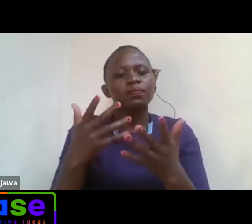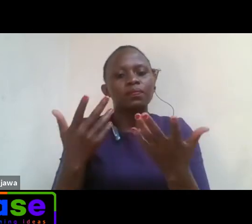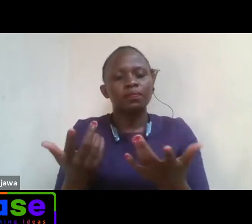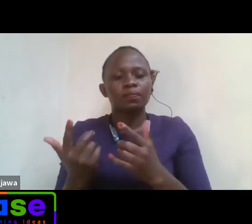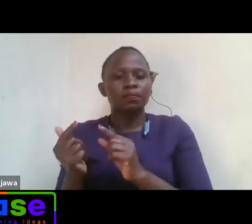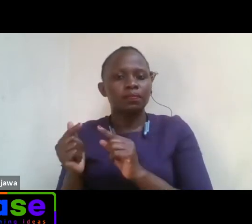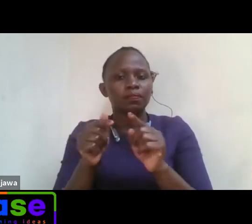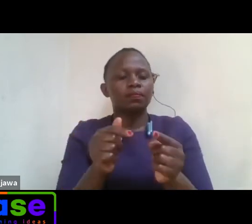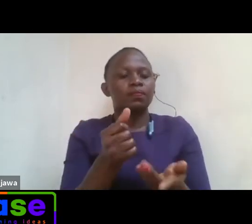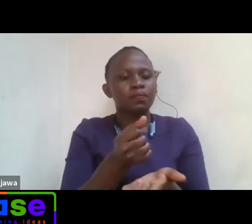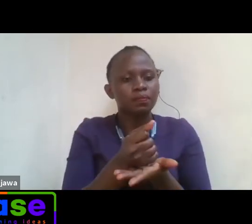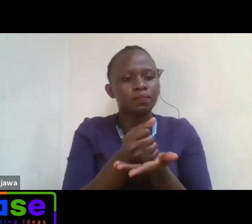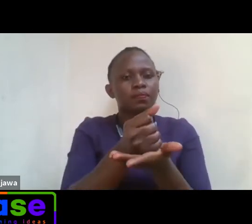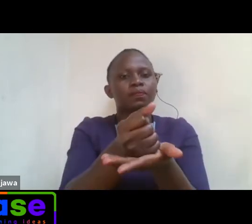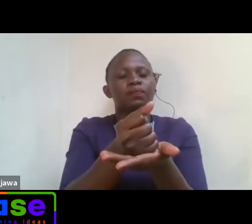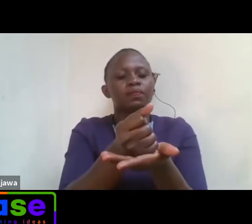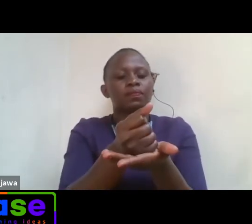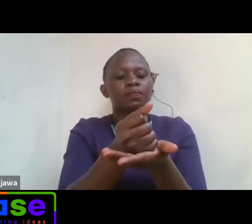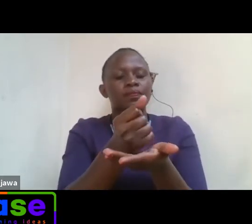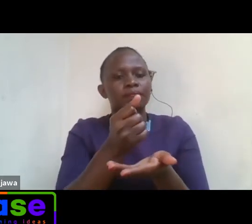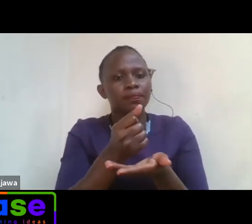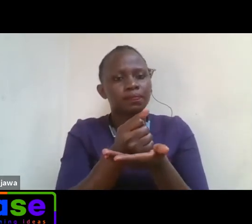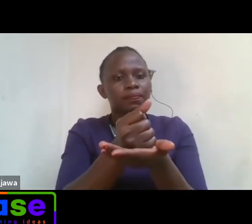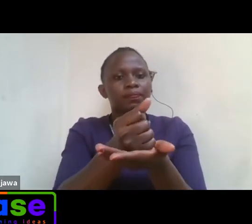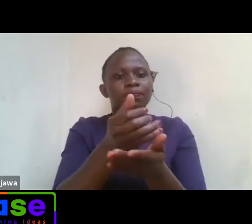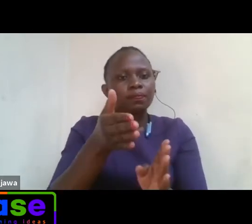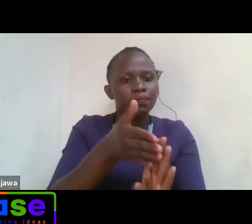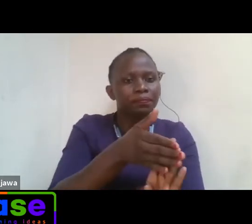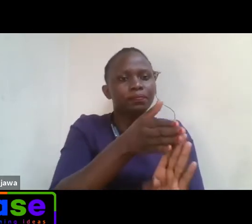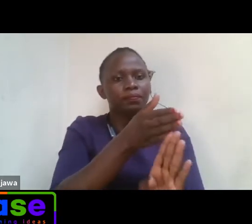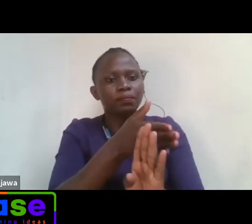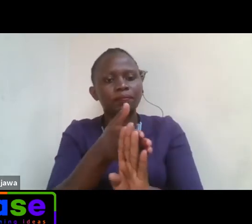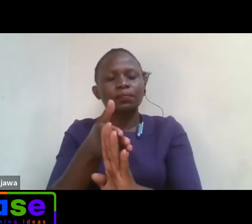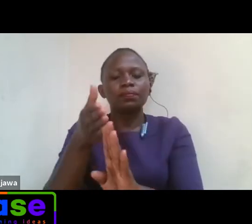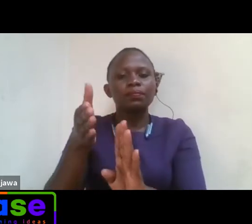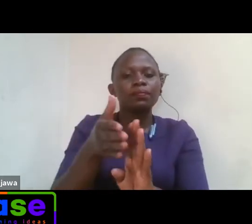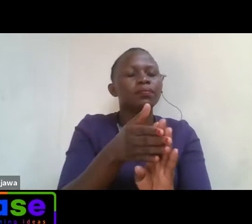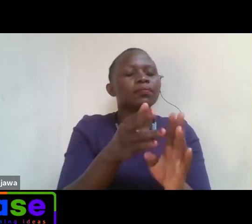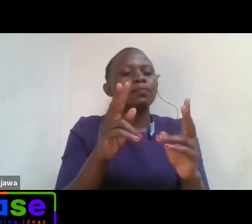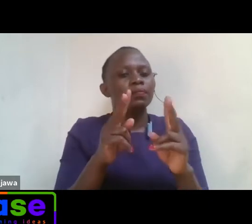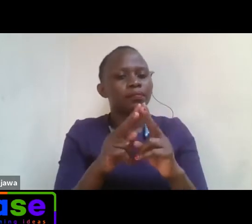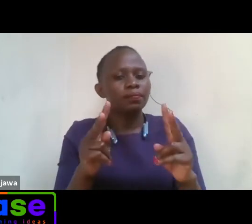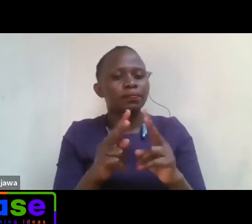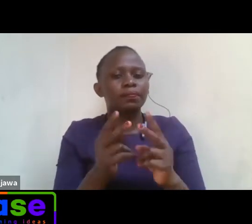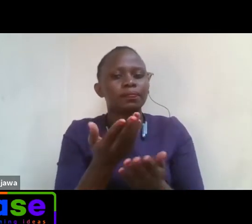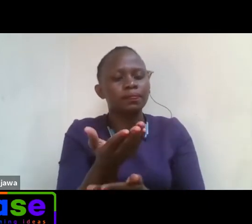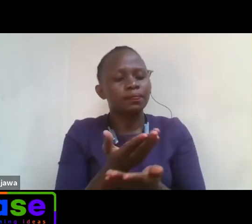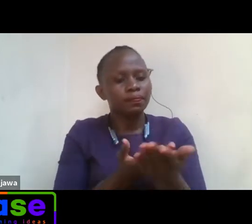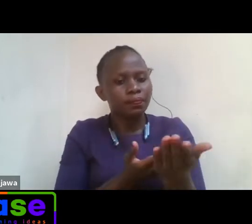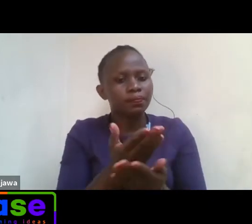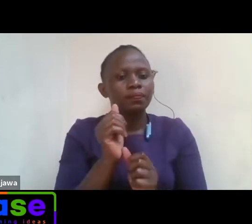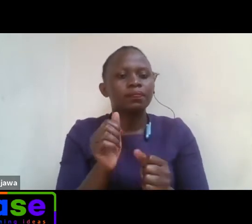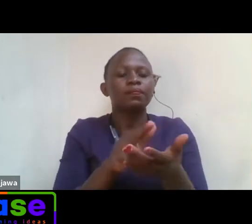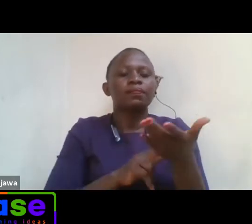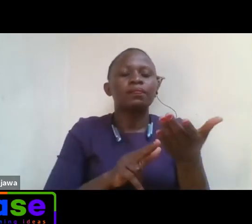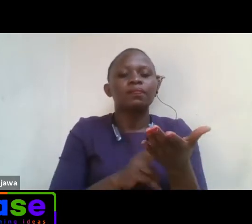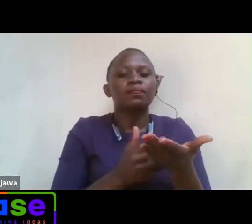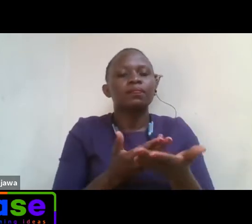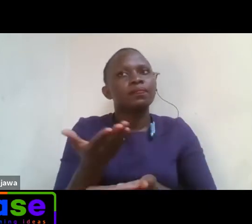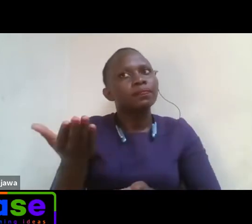help to guide you along this way. It's very interactive. You can use chats, you